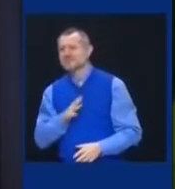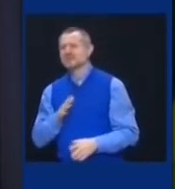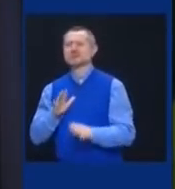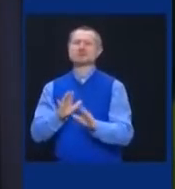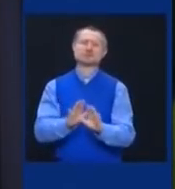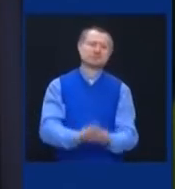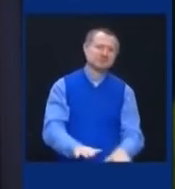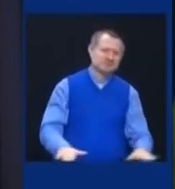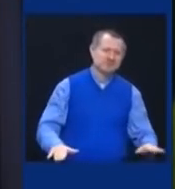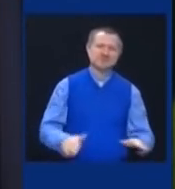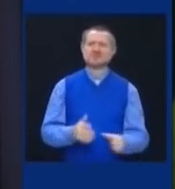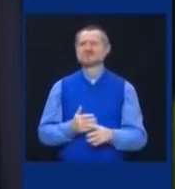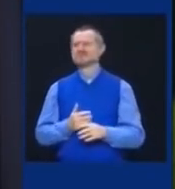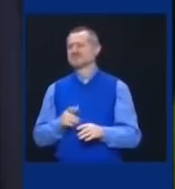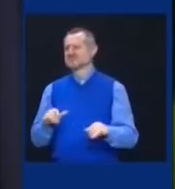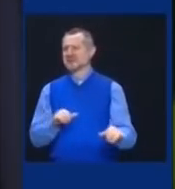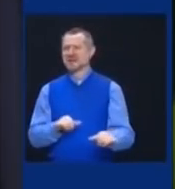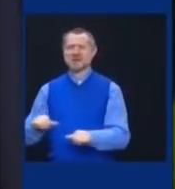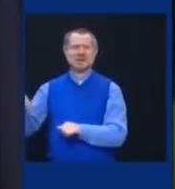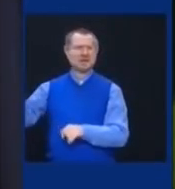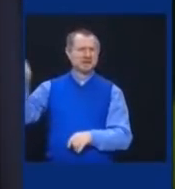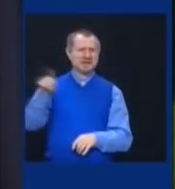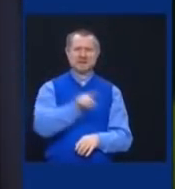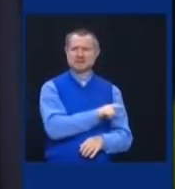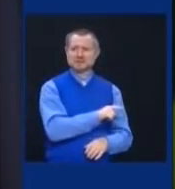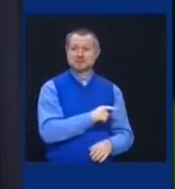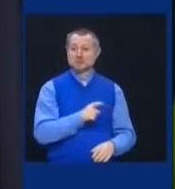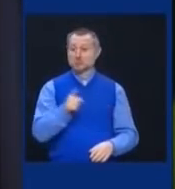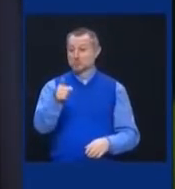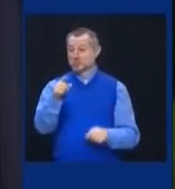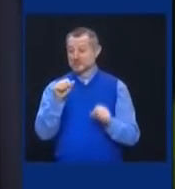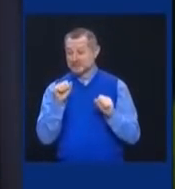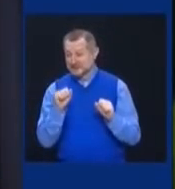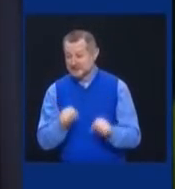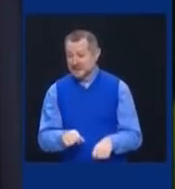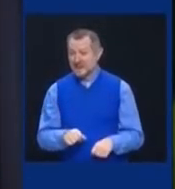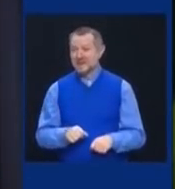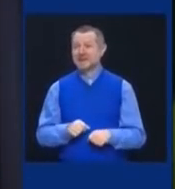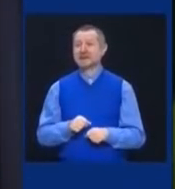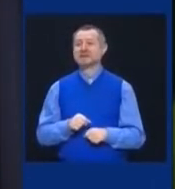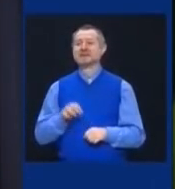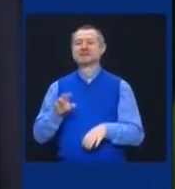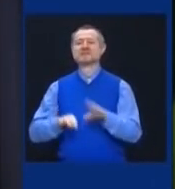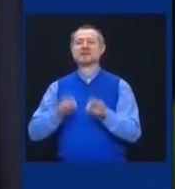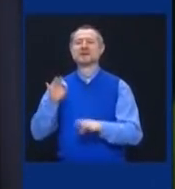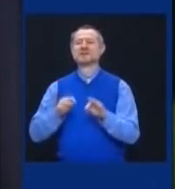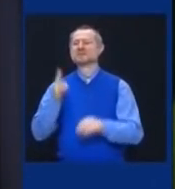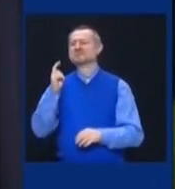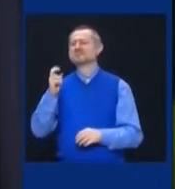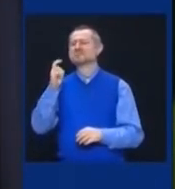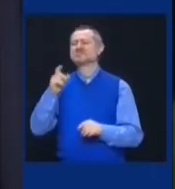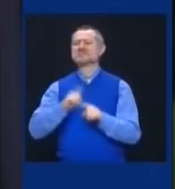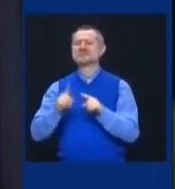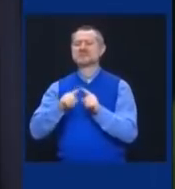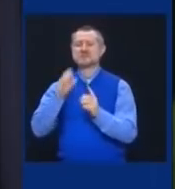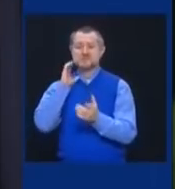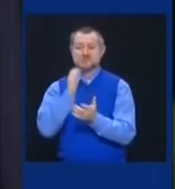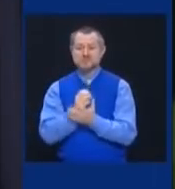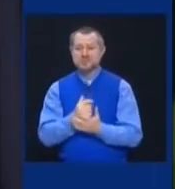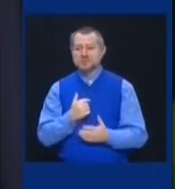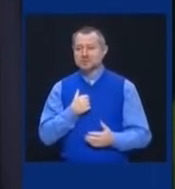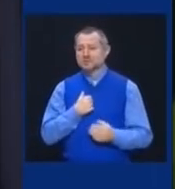etc. Yeah. Why limit it? You can go find hundreds of pictures of me kissing